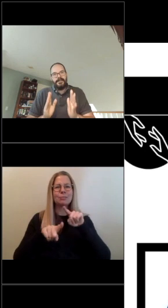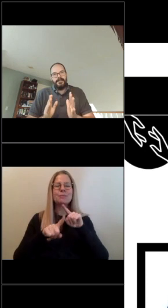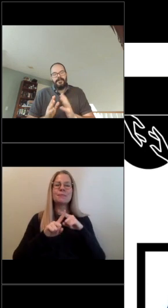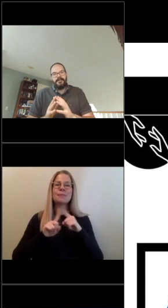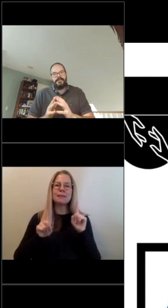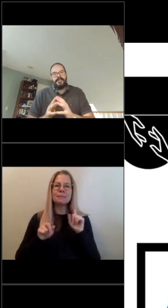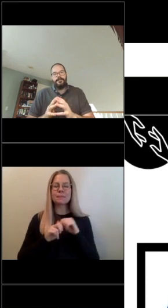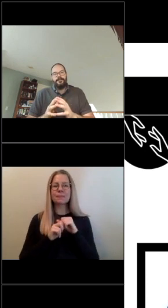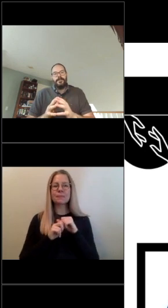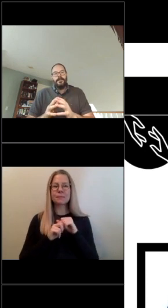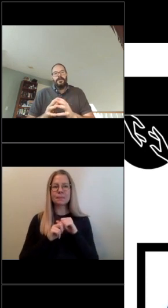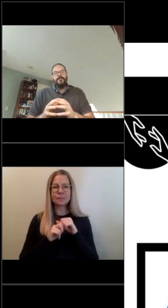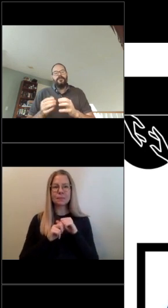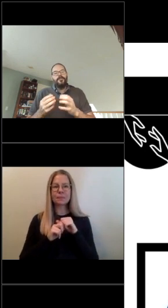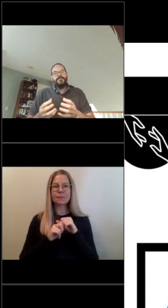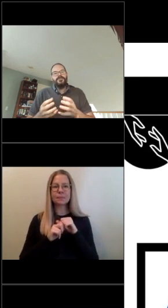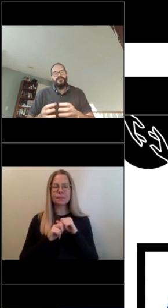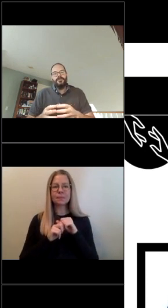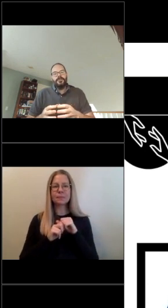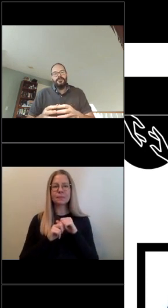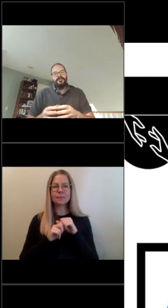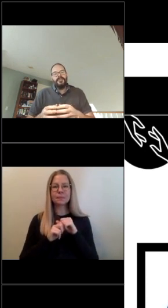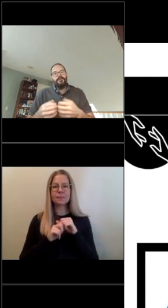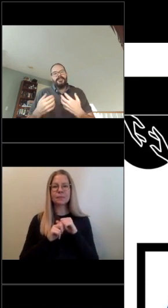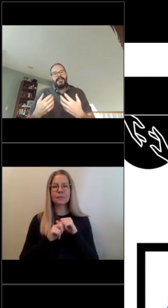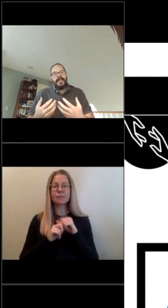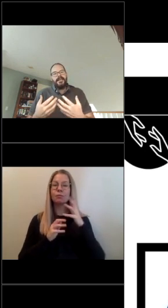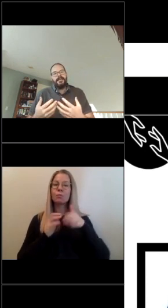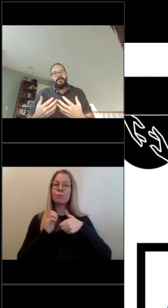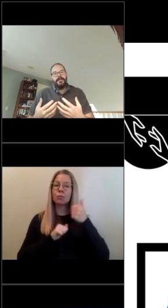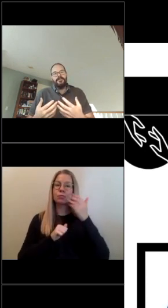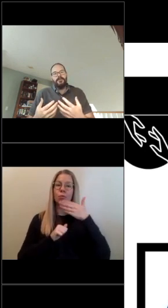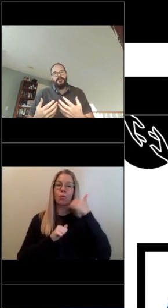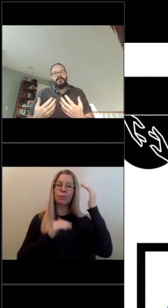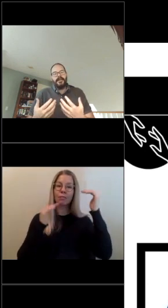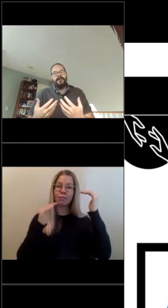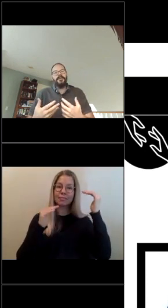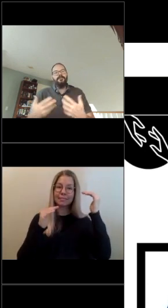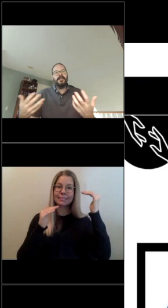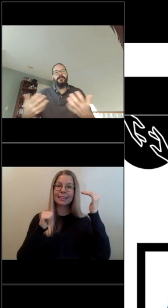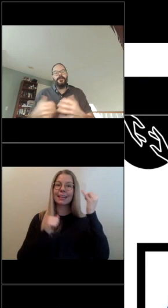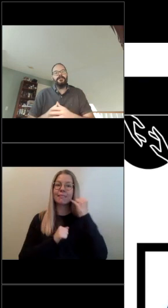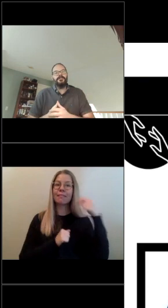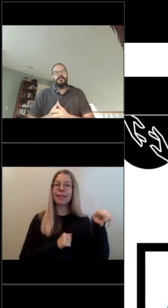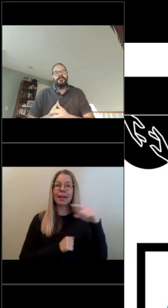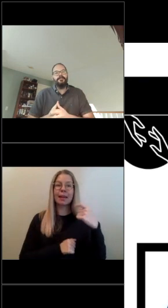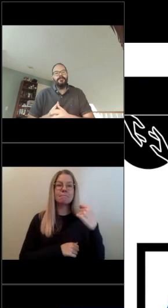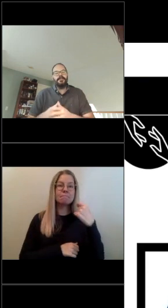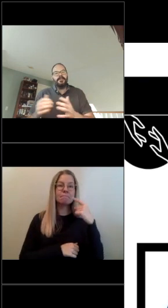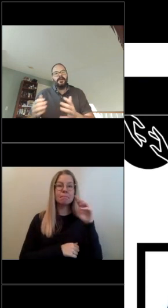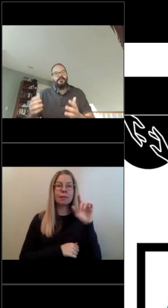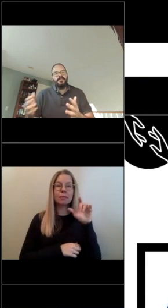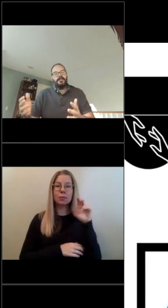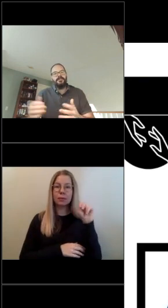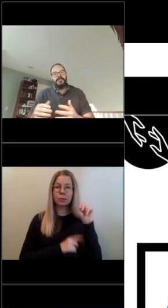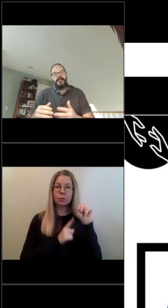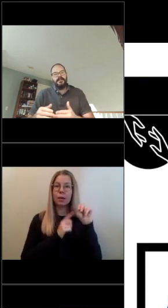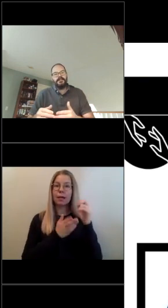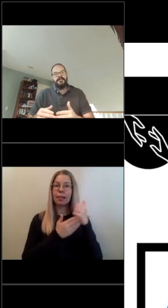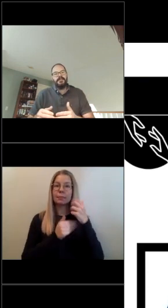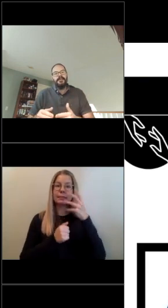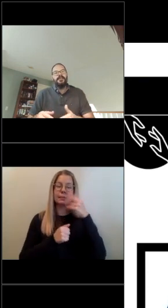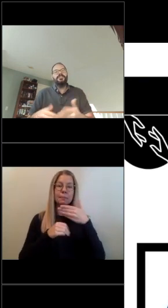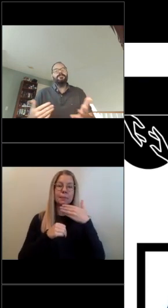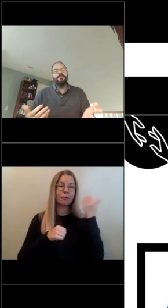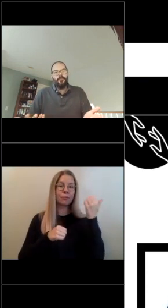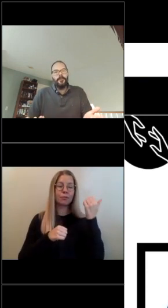key thing is that for most older adults, if they were to take melatonin to help them get a better sleep, the time that they would take